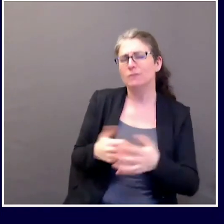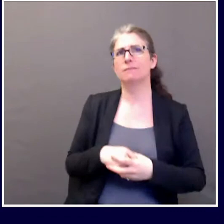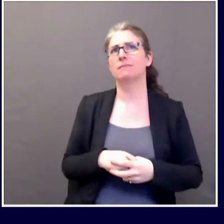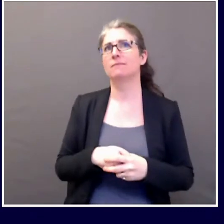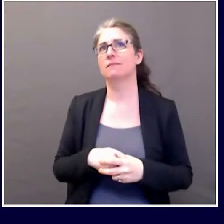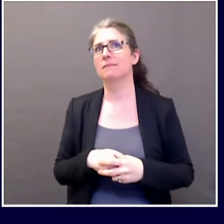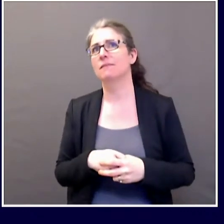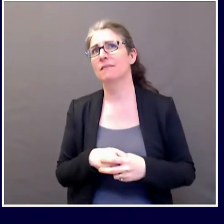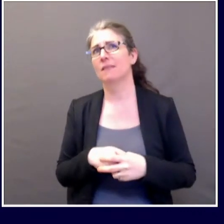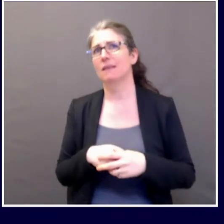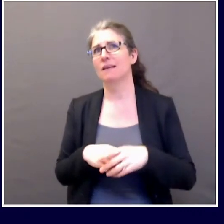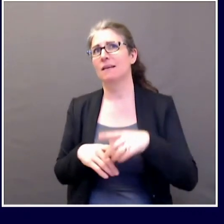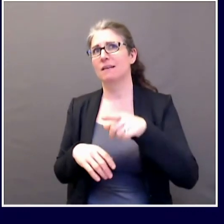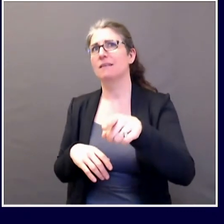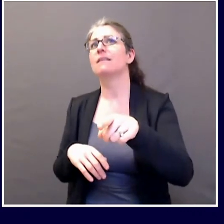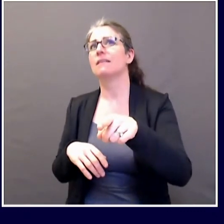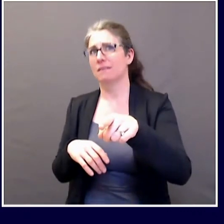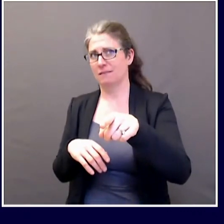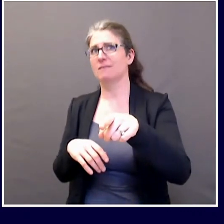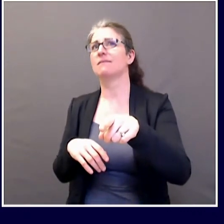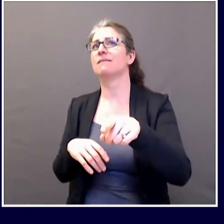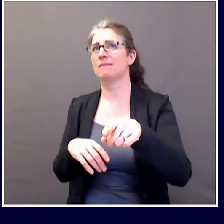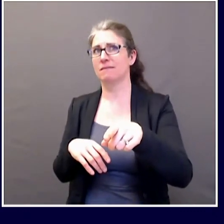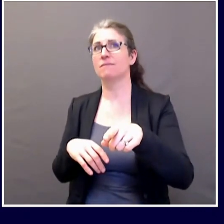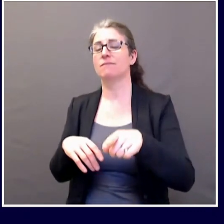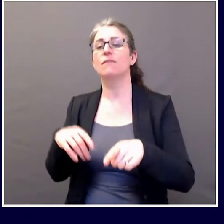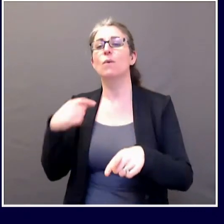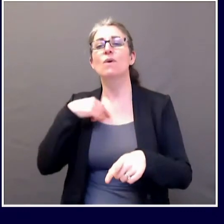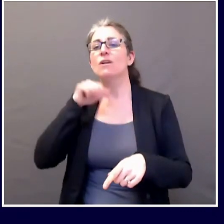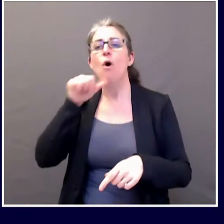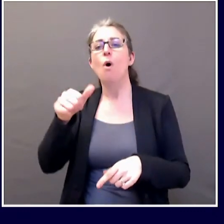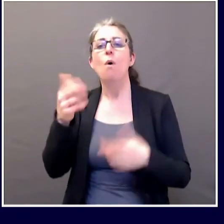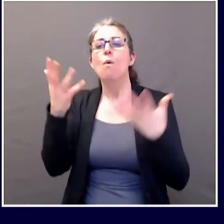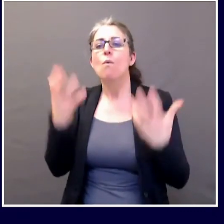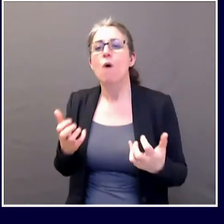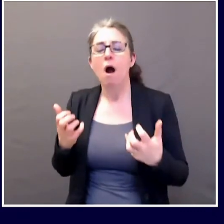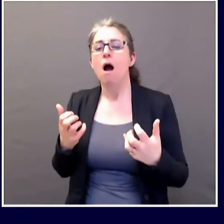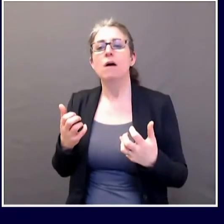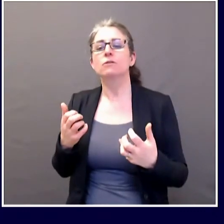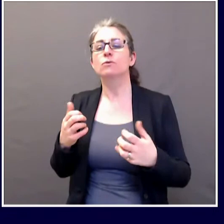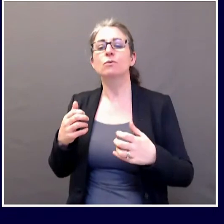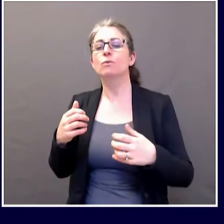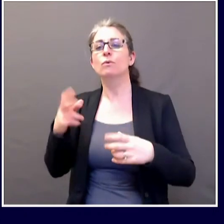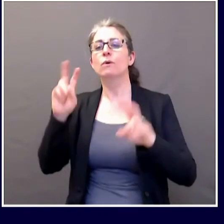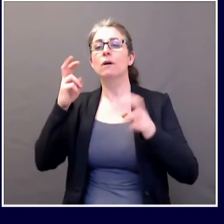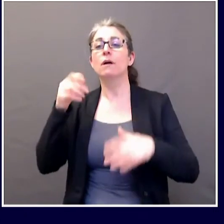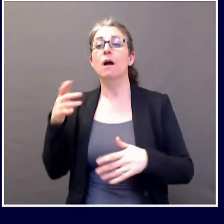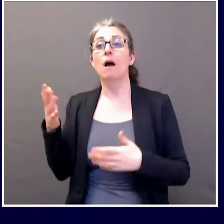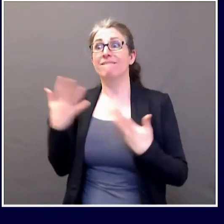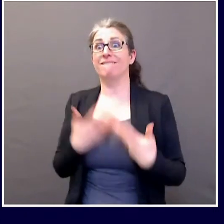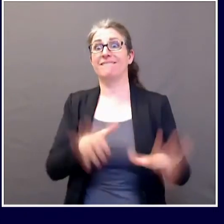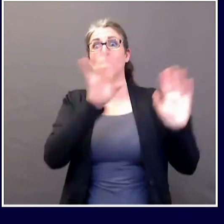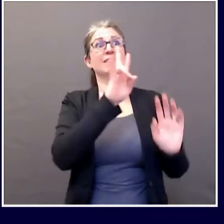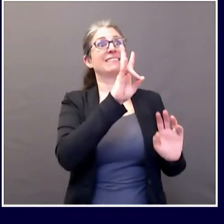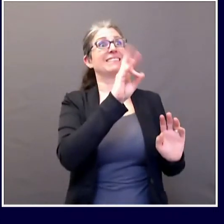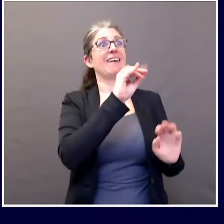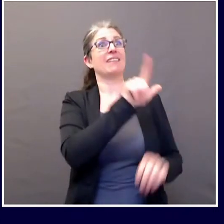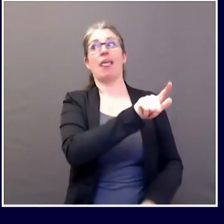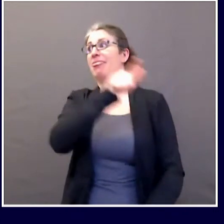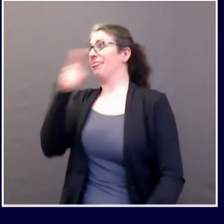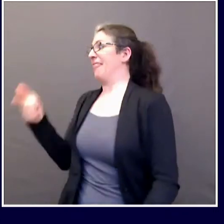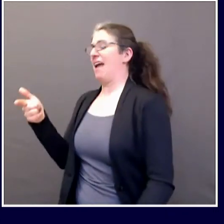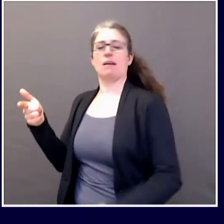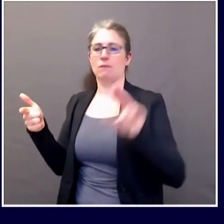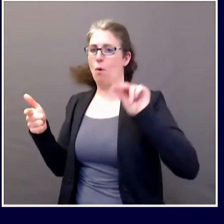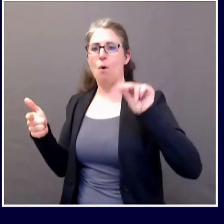too many open spots on the calendar. The third thing is, to the heart of your question about what does this all mean for next week? Well, we're taking a